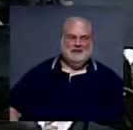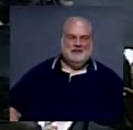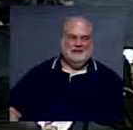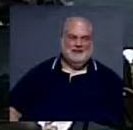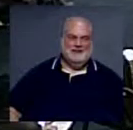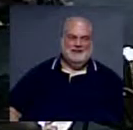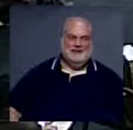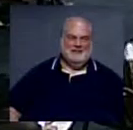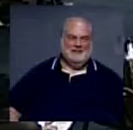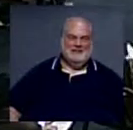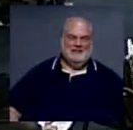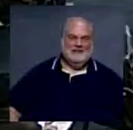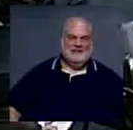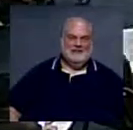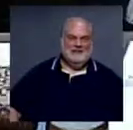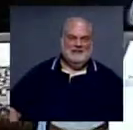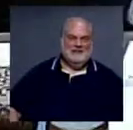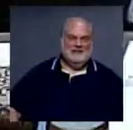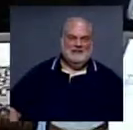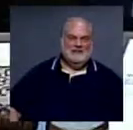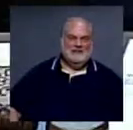Okay, we can now move on to